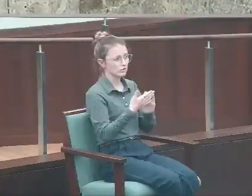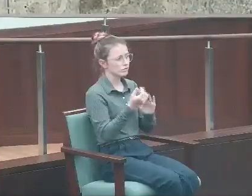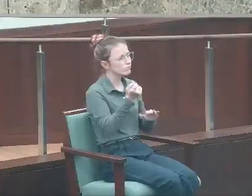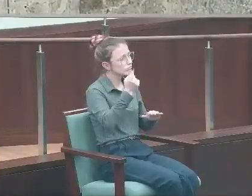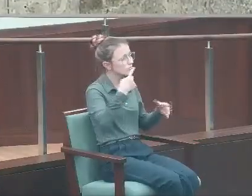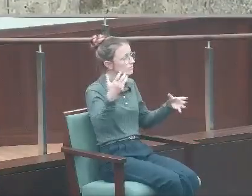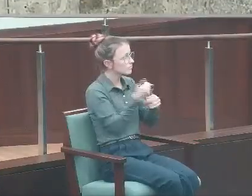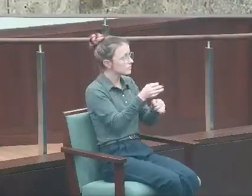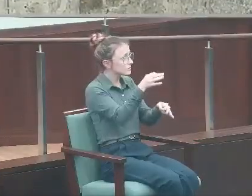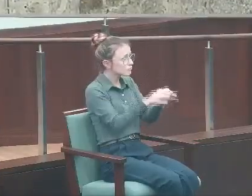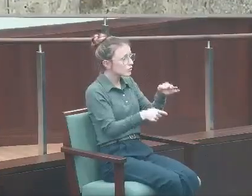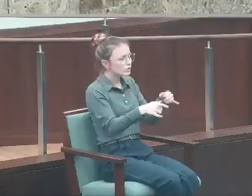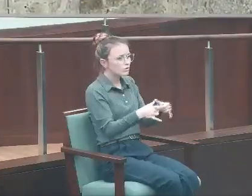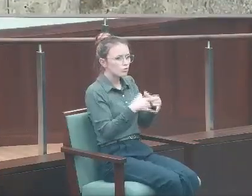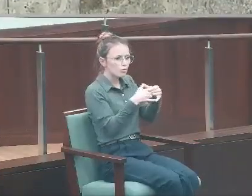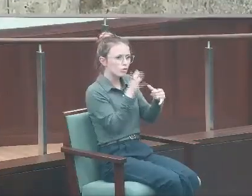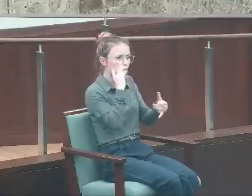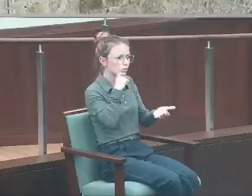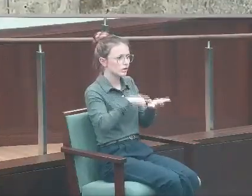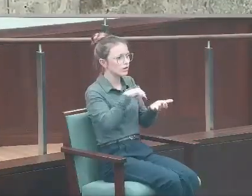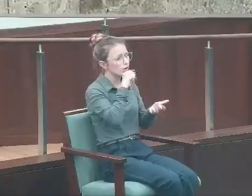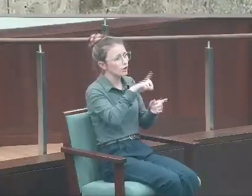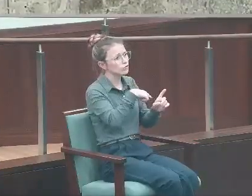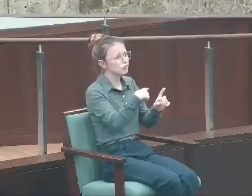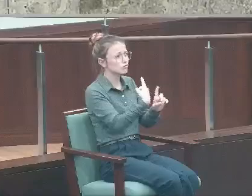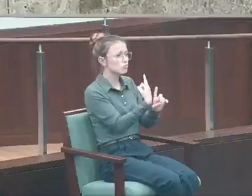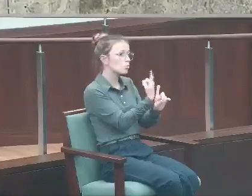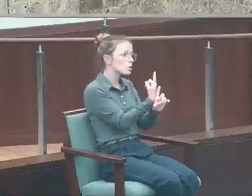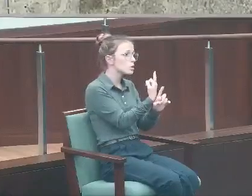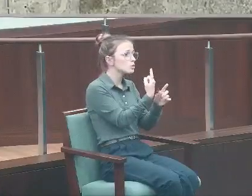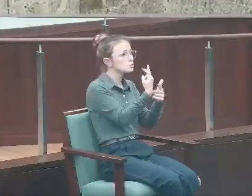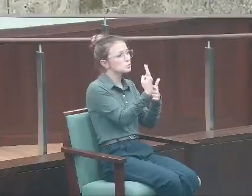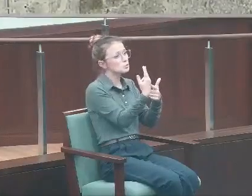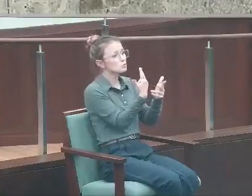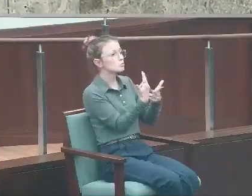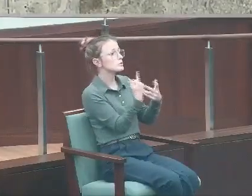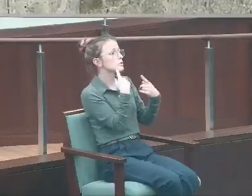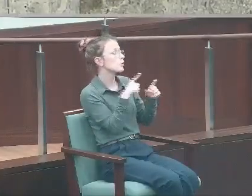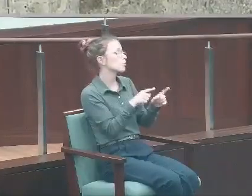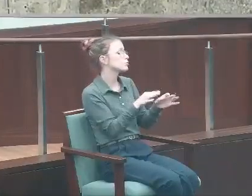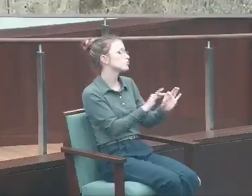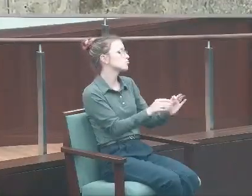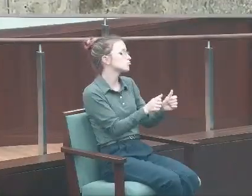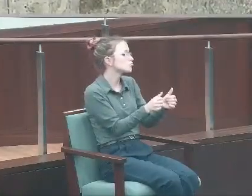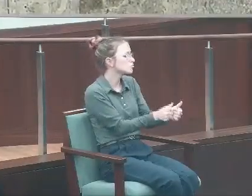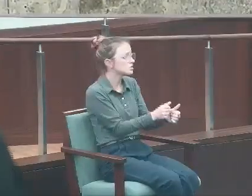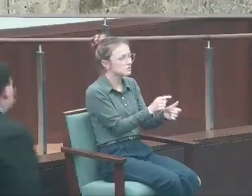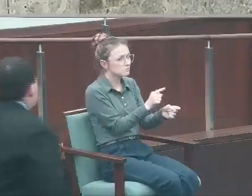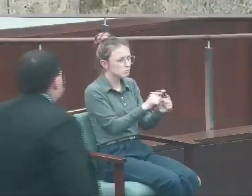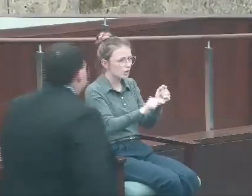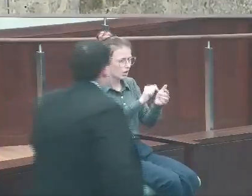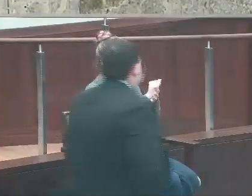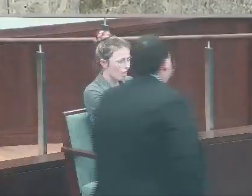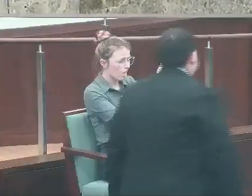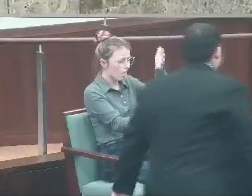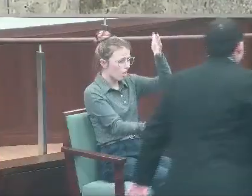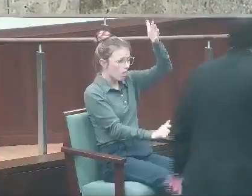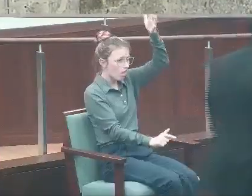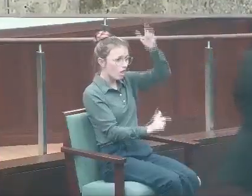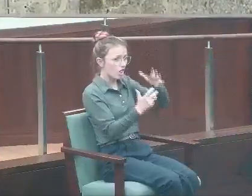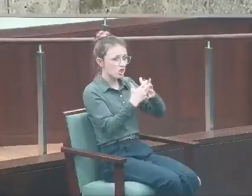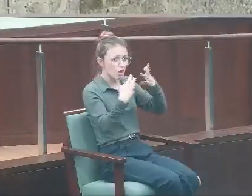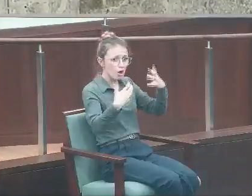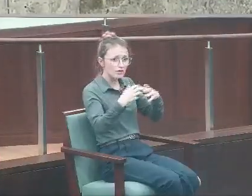award recognizes not just one or two or three noteworthy accomplishments, but a body of impactful work